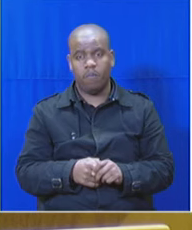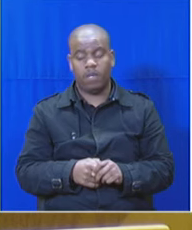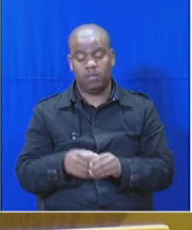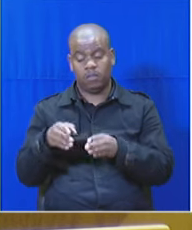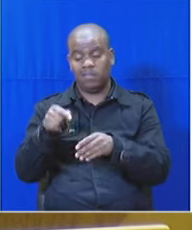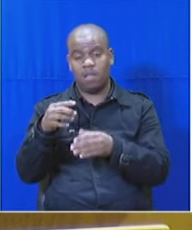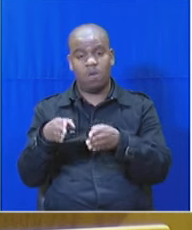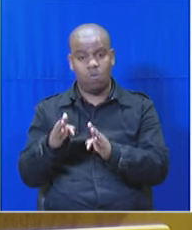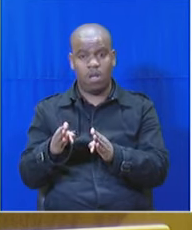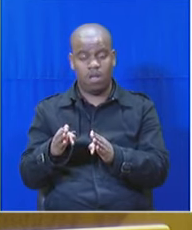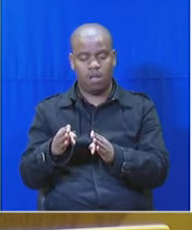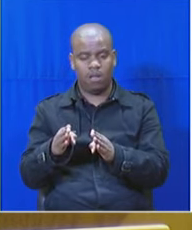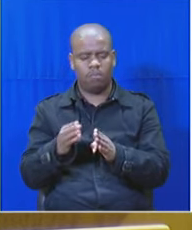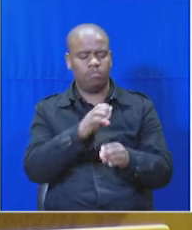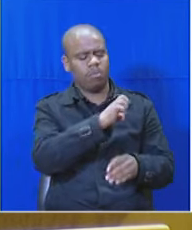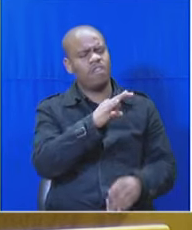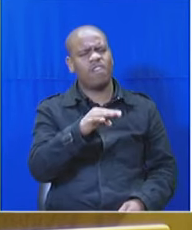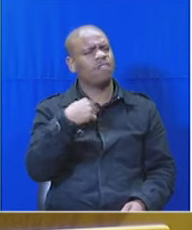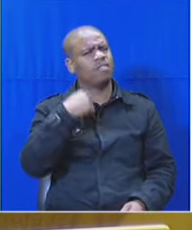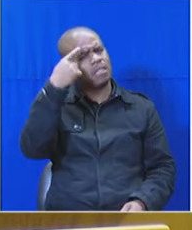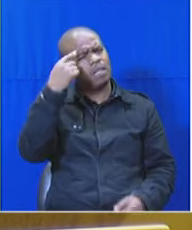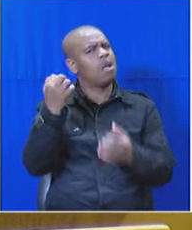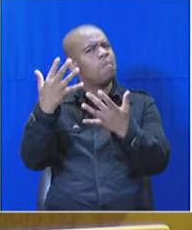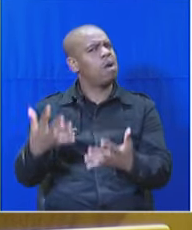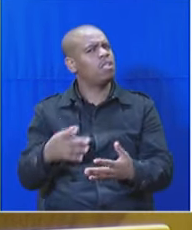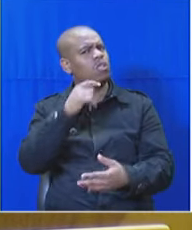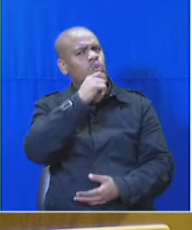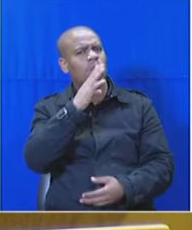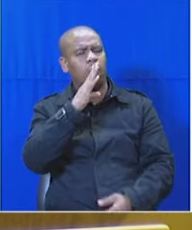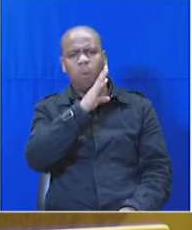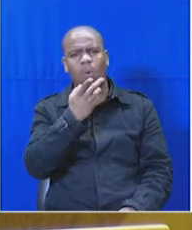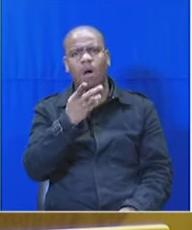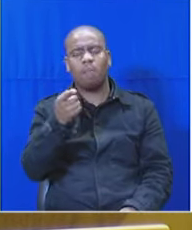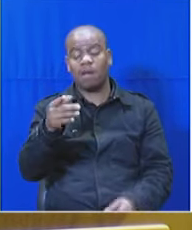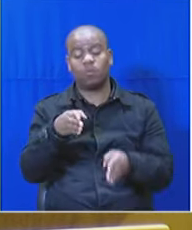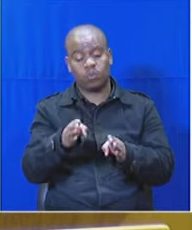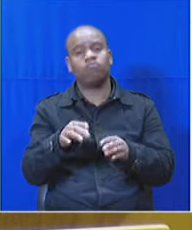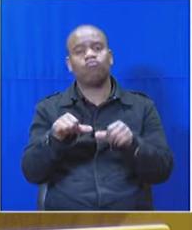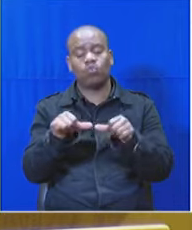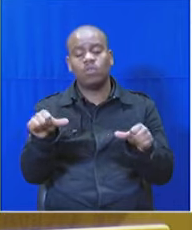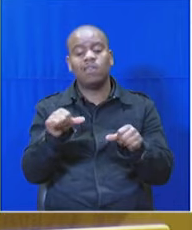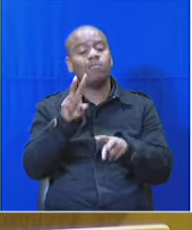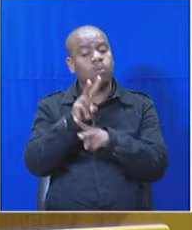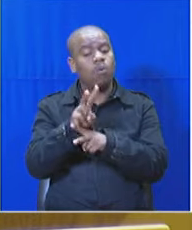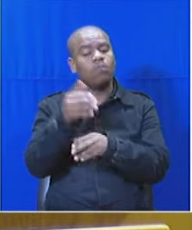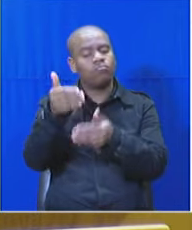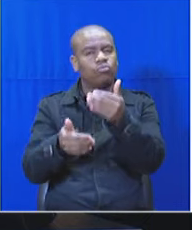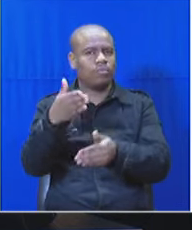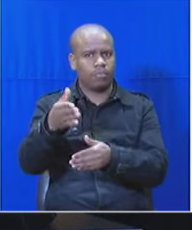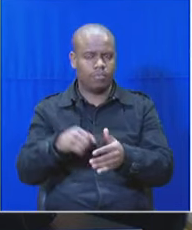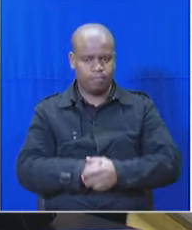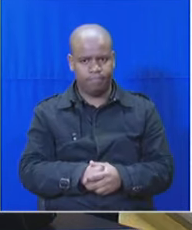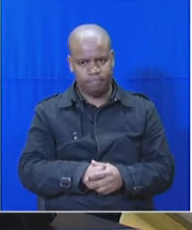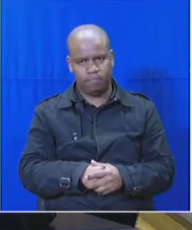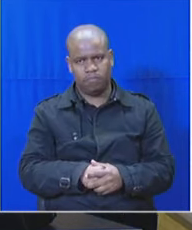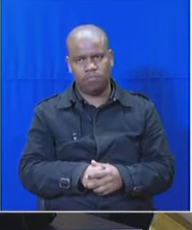EFF said the budget is useless, but the budget is a very Honorable good Chabile. instrument to measure and monitor progress. I thank you.